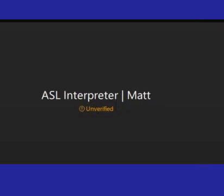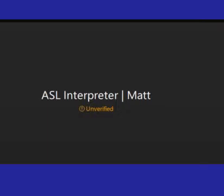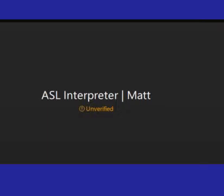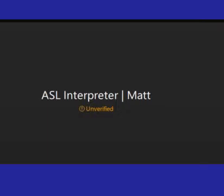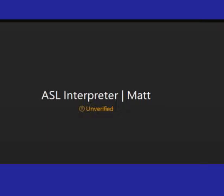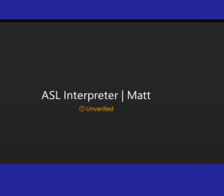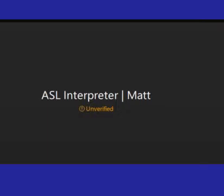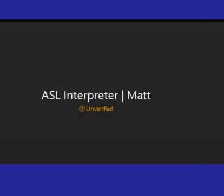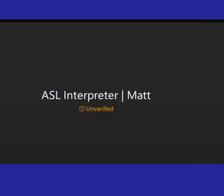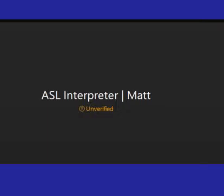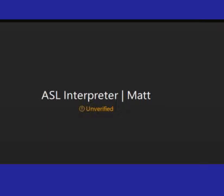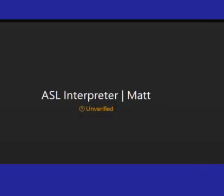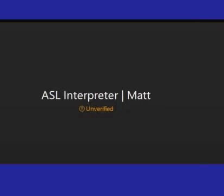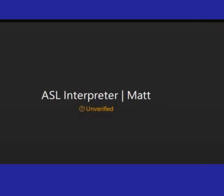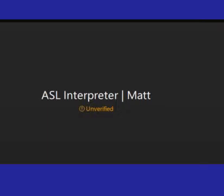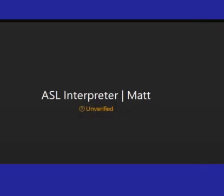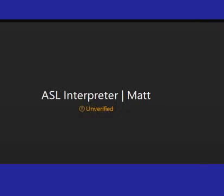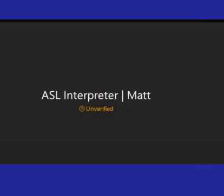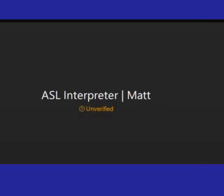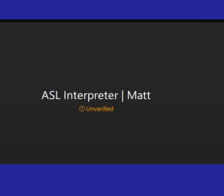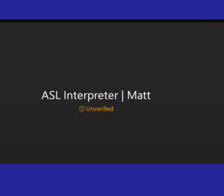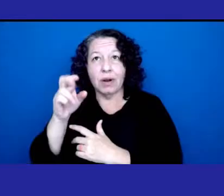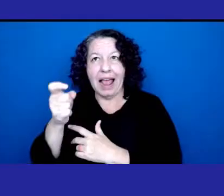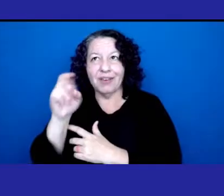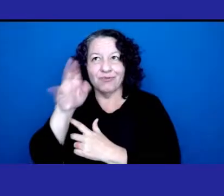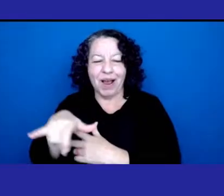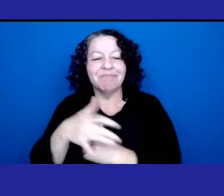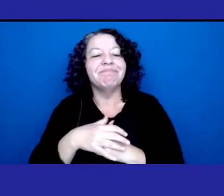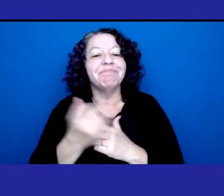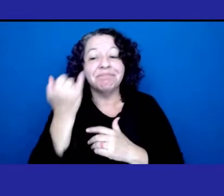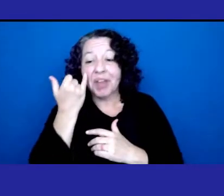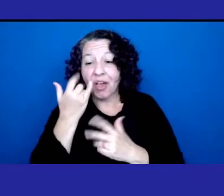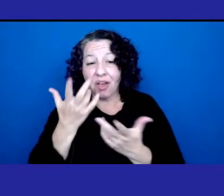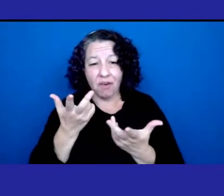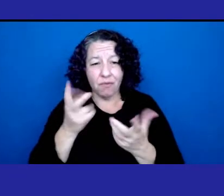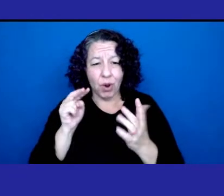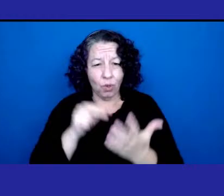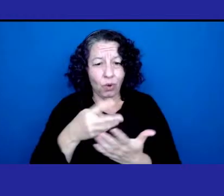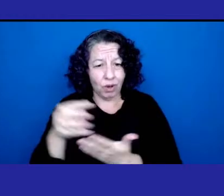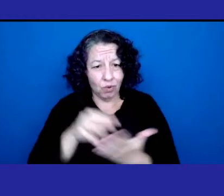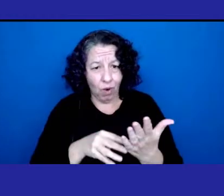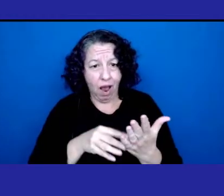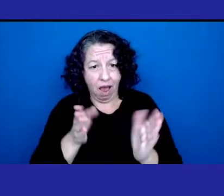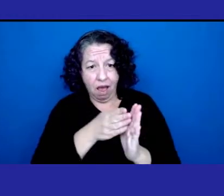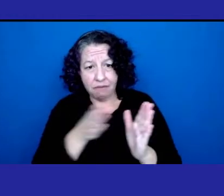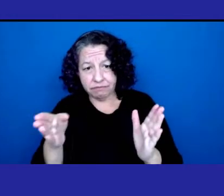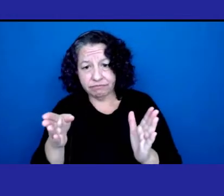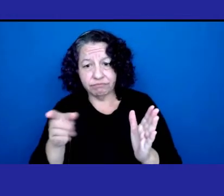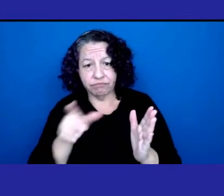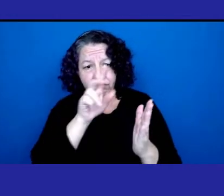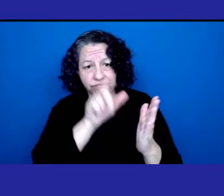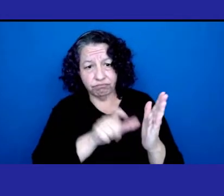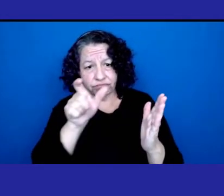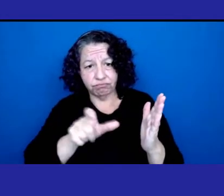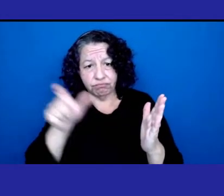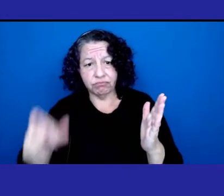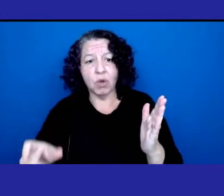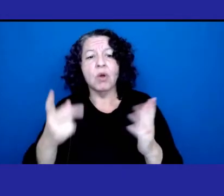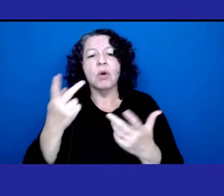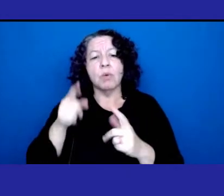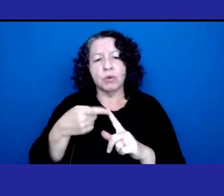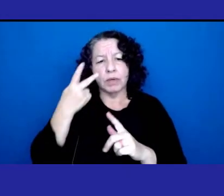if we look across at the graph, what it shows for 2026